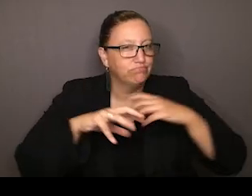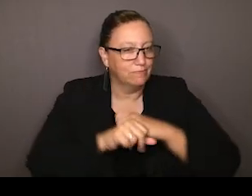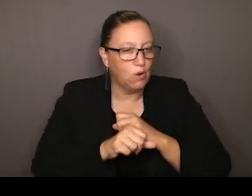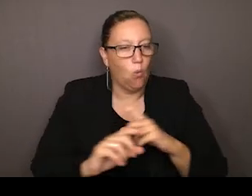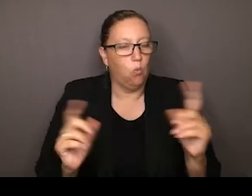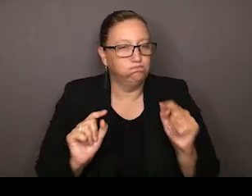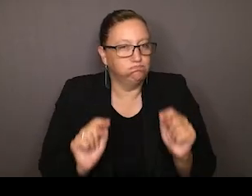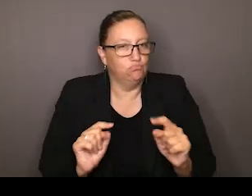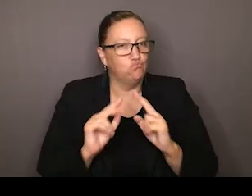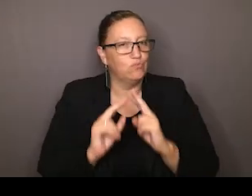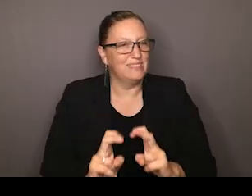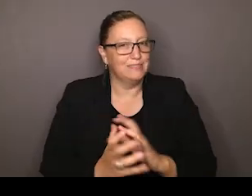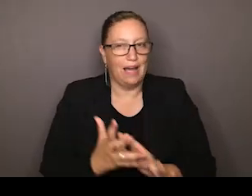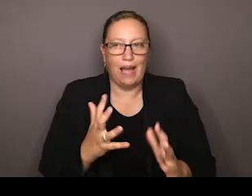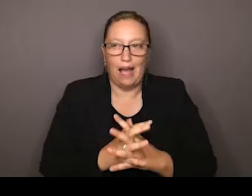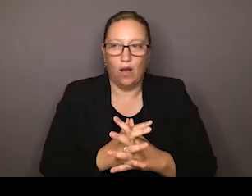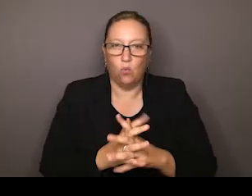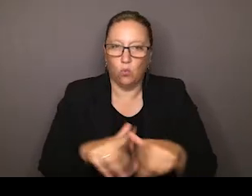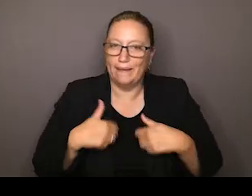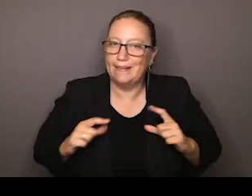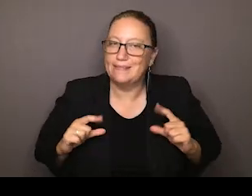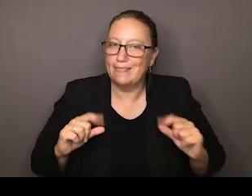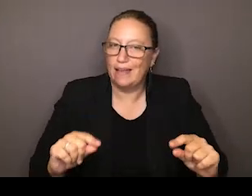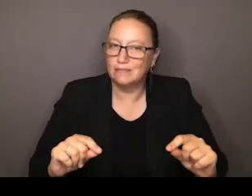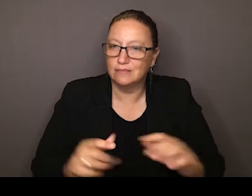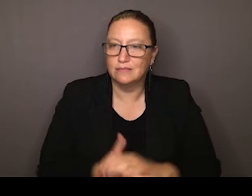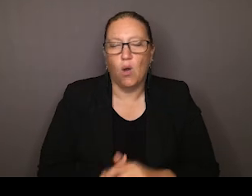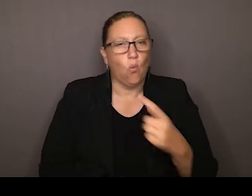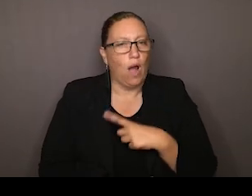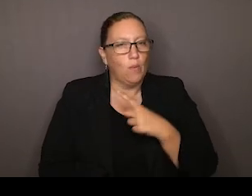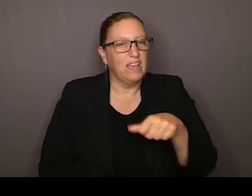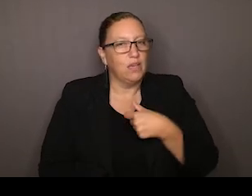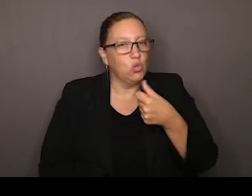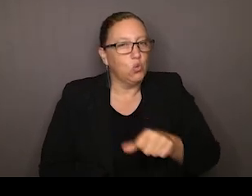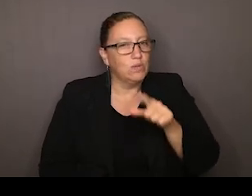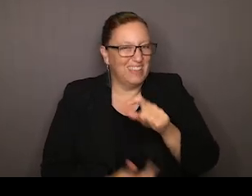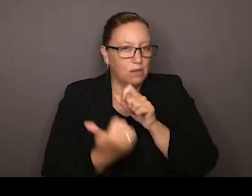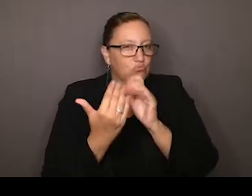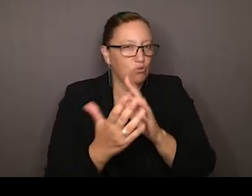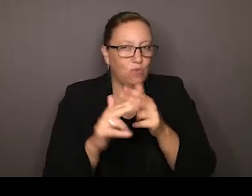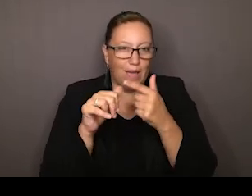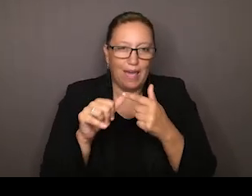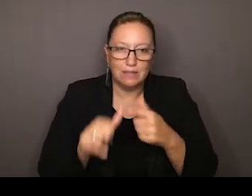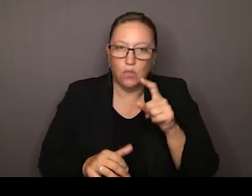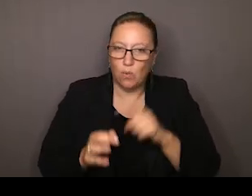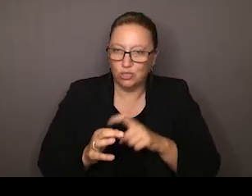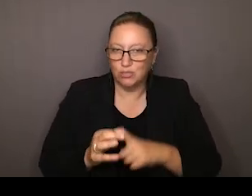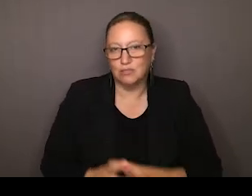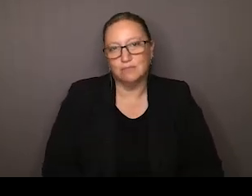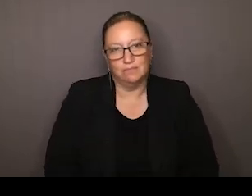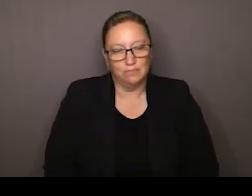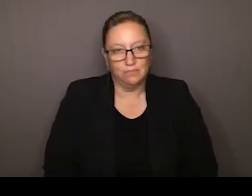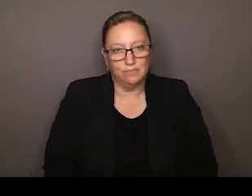please briefly explain how the research was carried out and why this approach was used to answer the